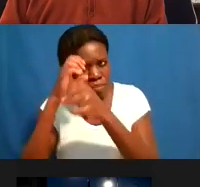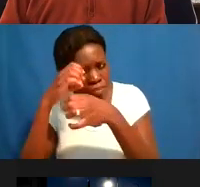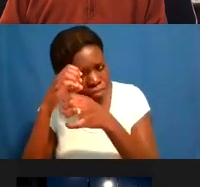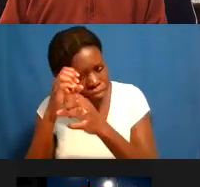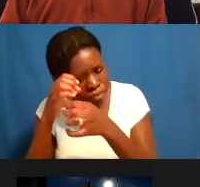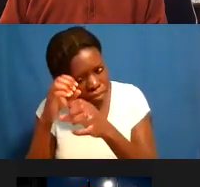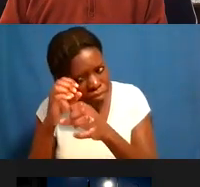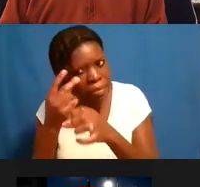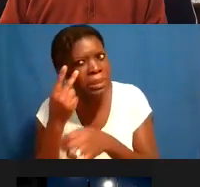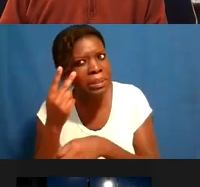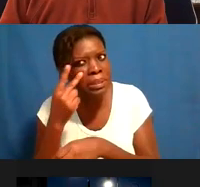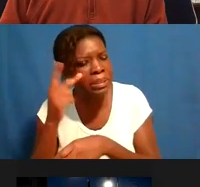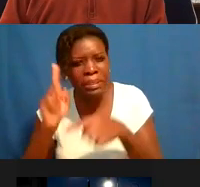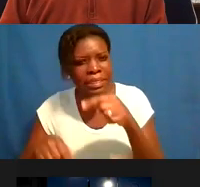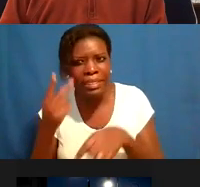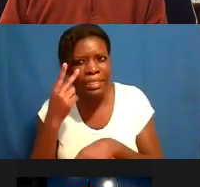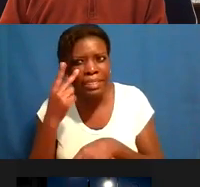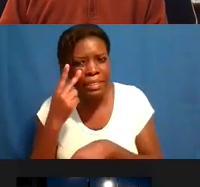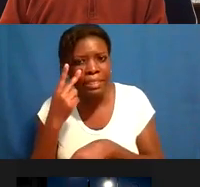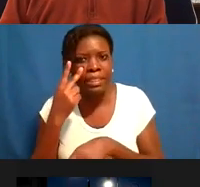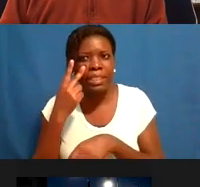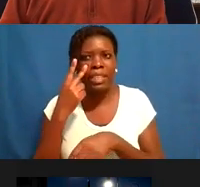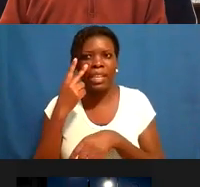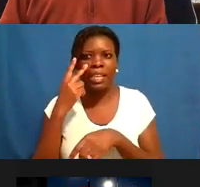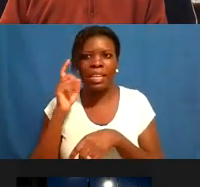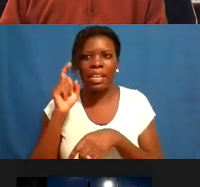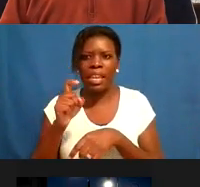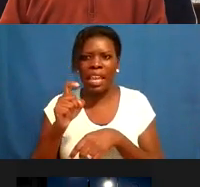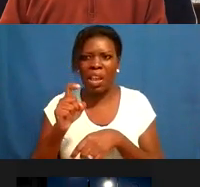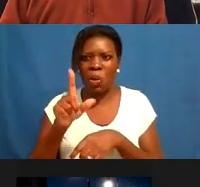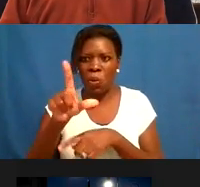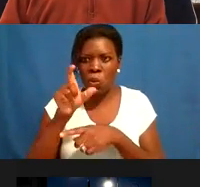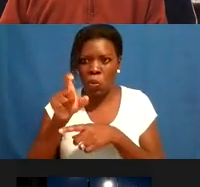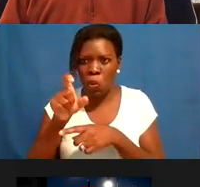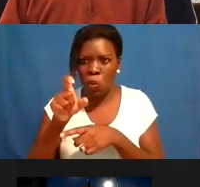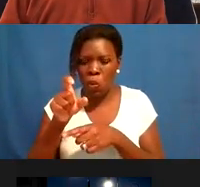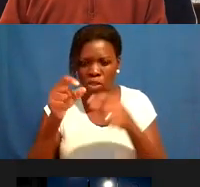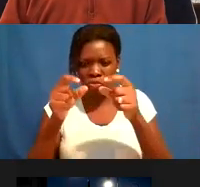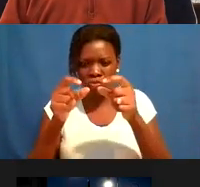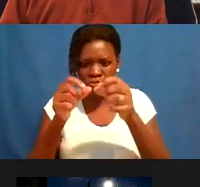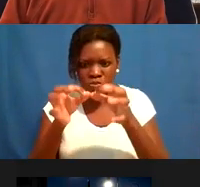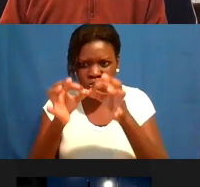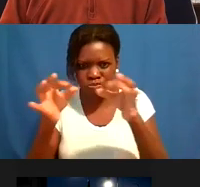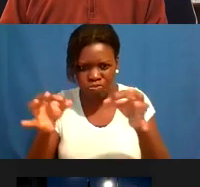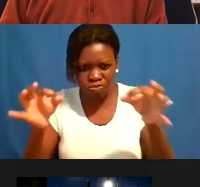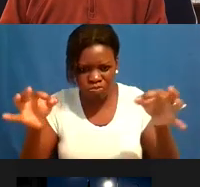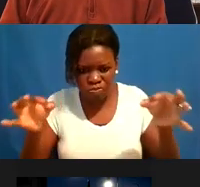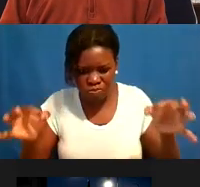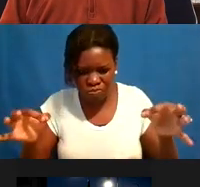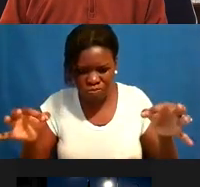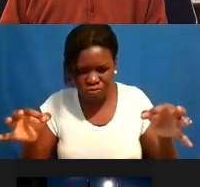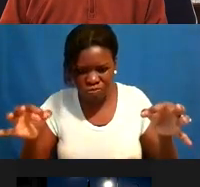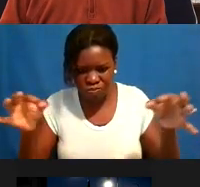to understand how small they are, you would have to put 100 bacteria end to end to end to end to get the width